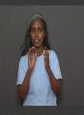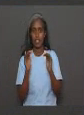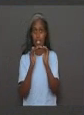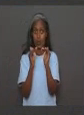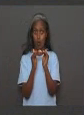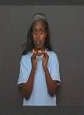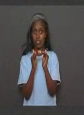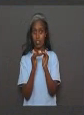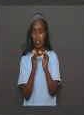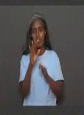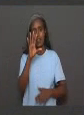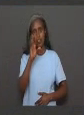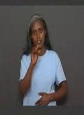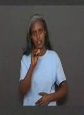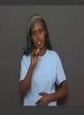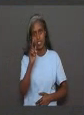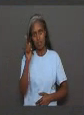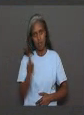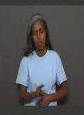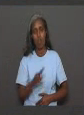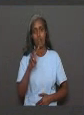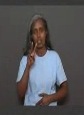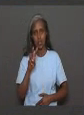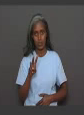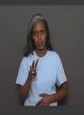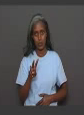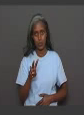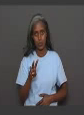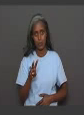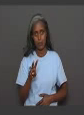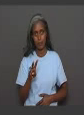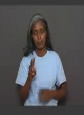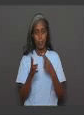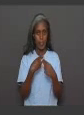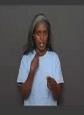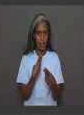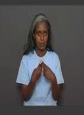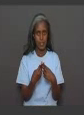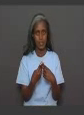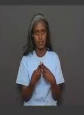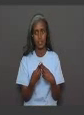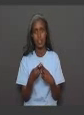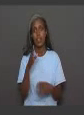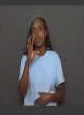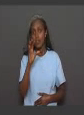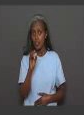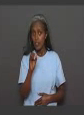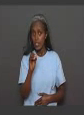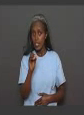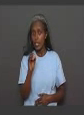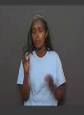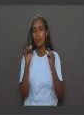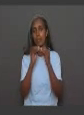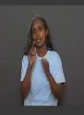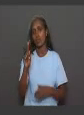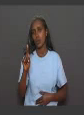S50 equals 50 over 2 times